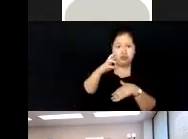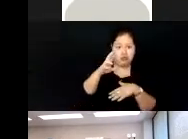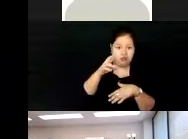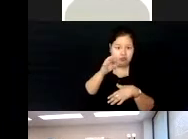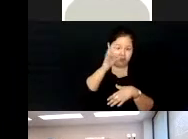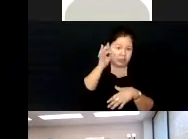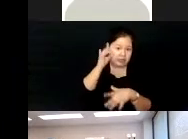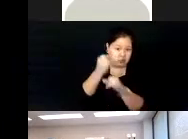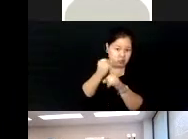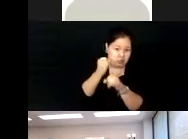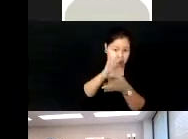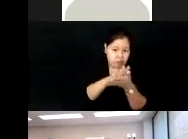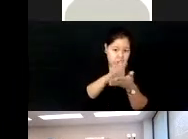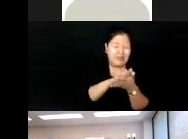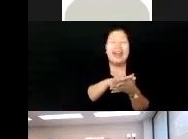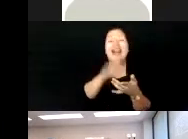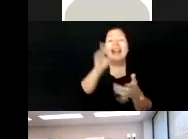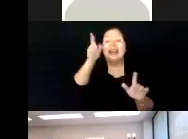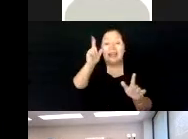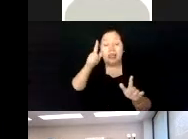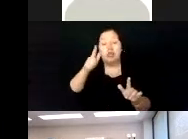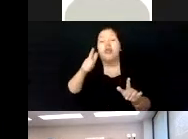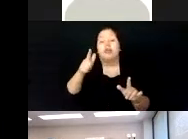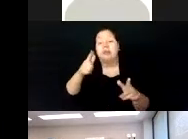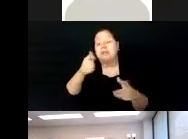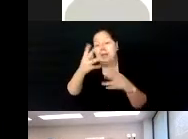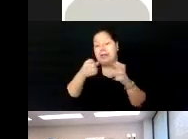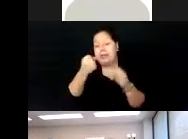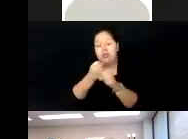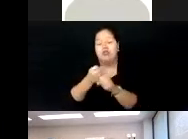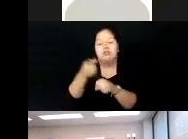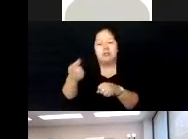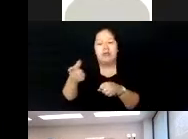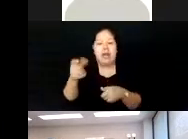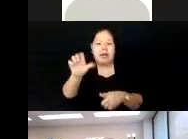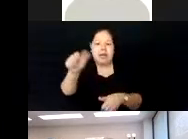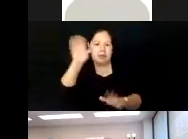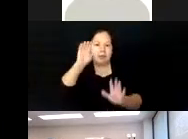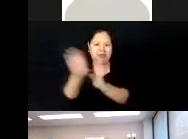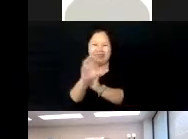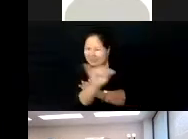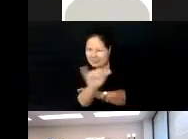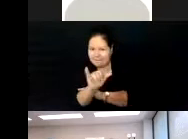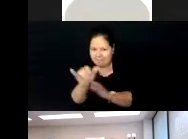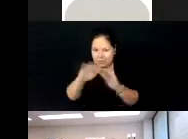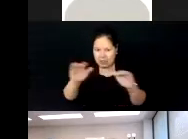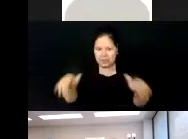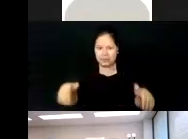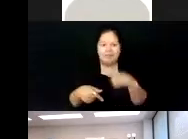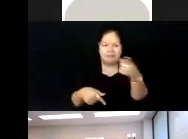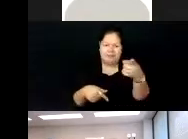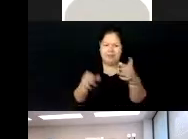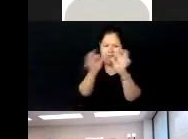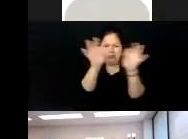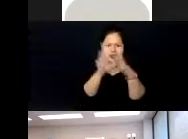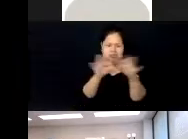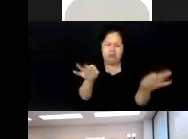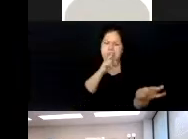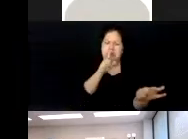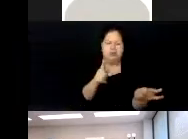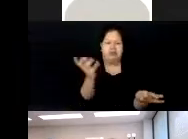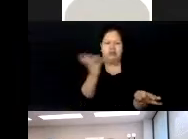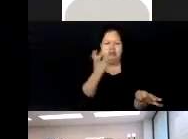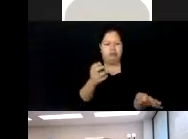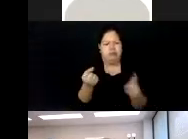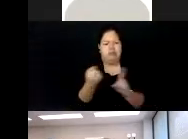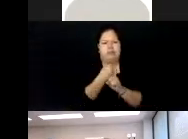then a photograph of the same child after entering the school on the right. The caption speaks for itself, and it really underscores the